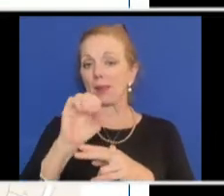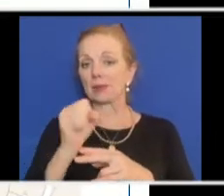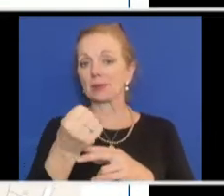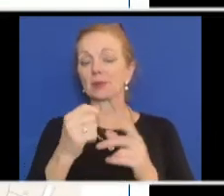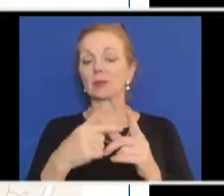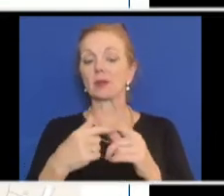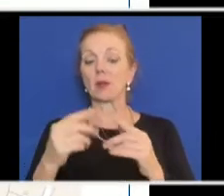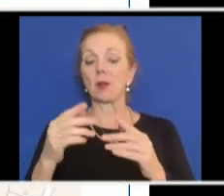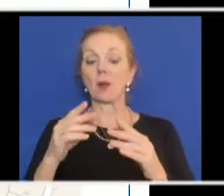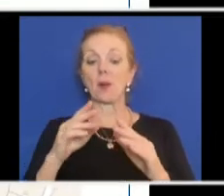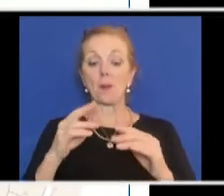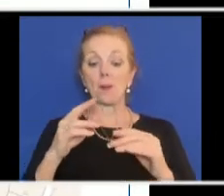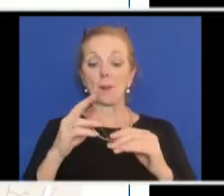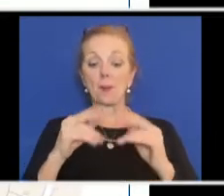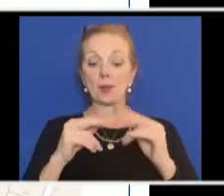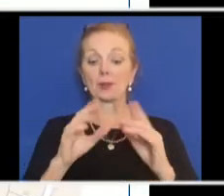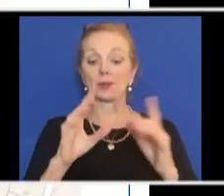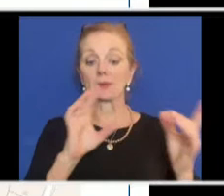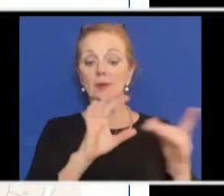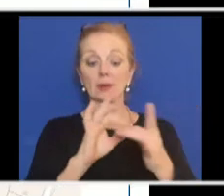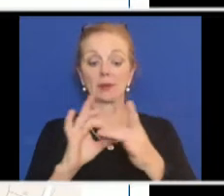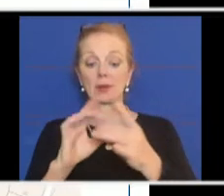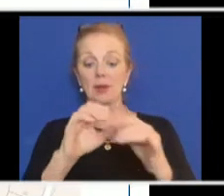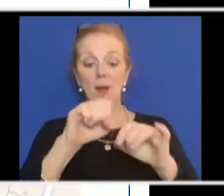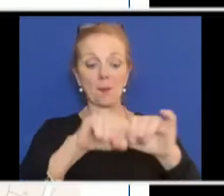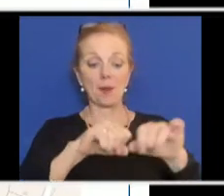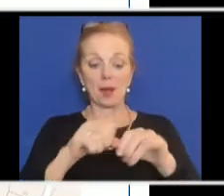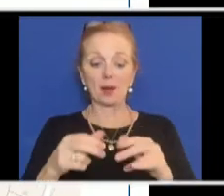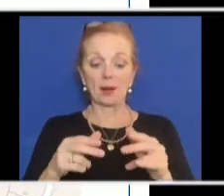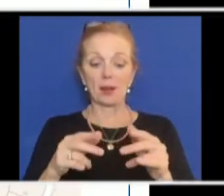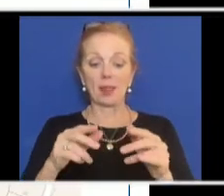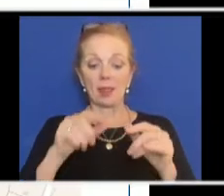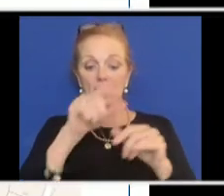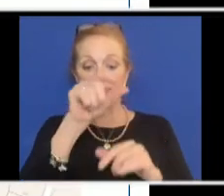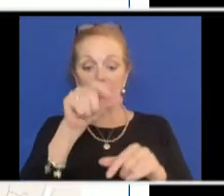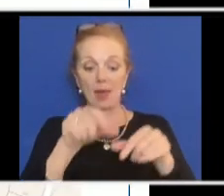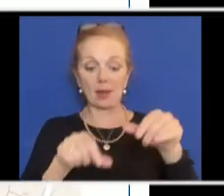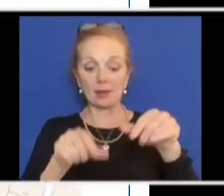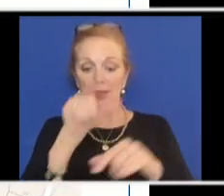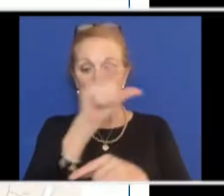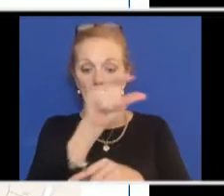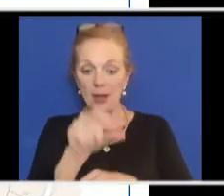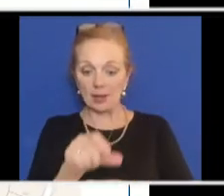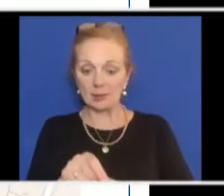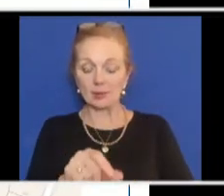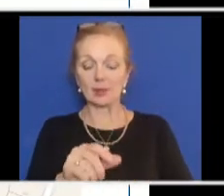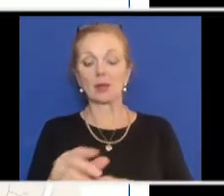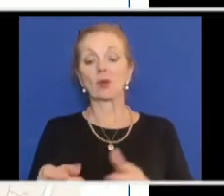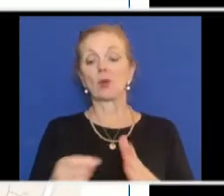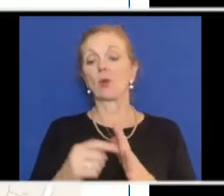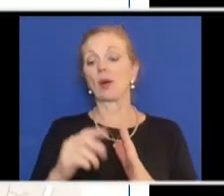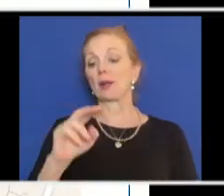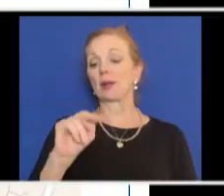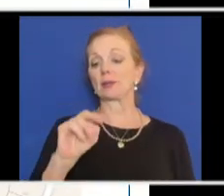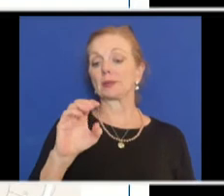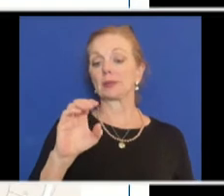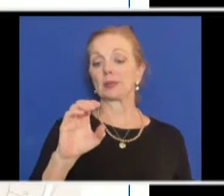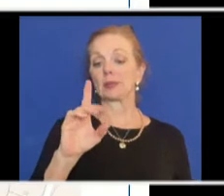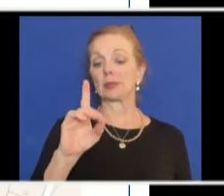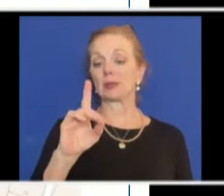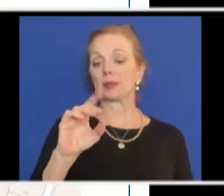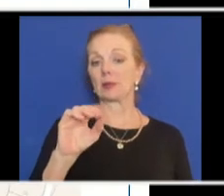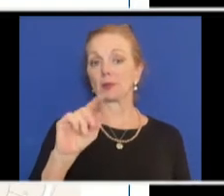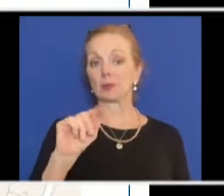bike Lanes we're providing additional Street connections we're making the improvements that are required by ncdot to the site and